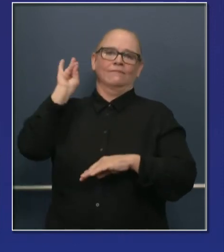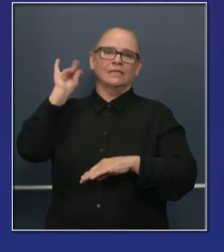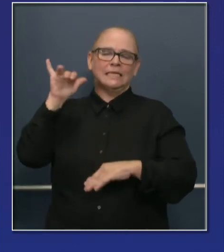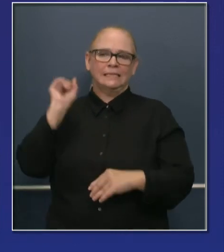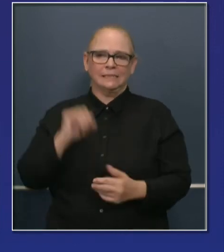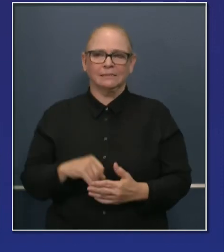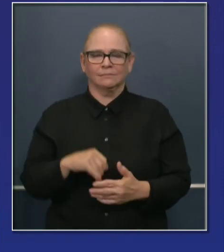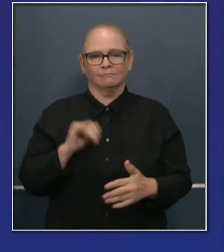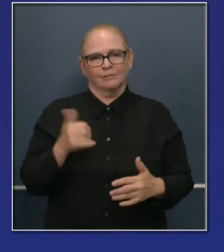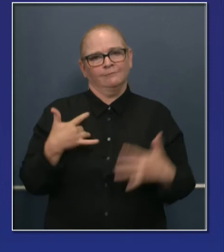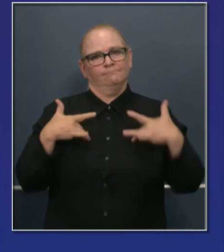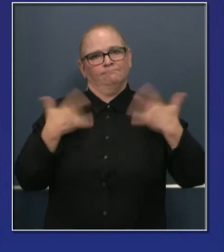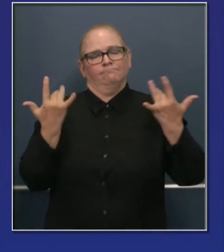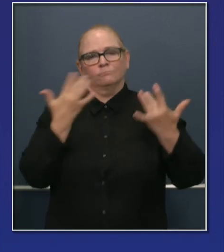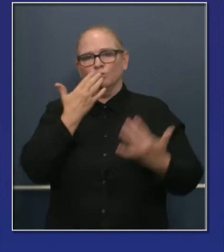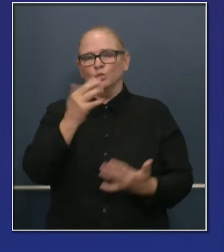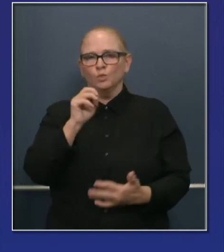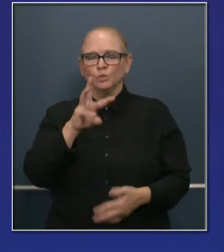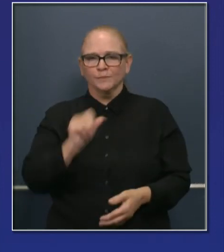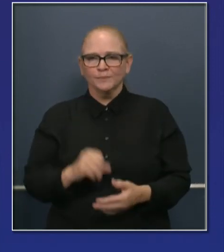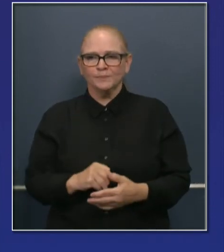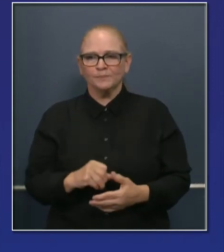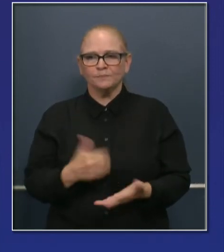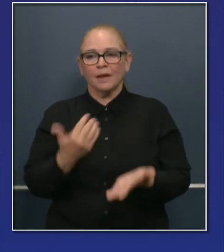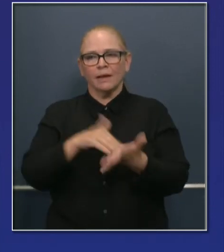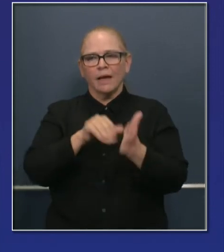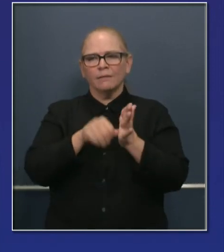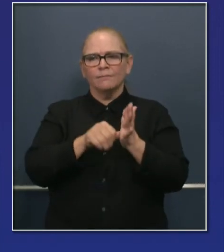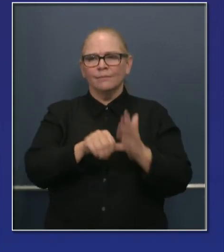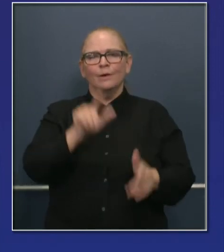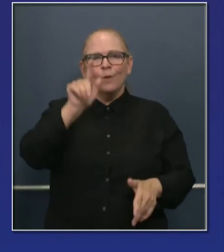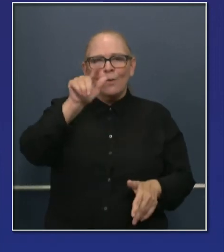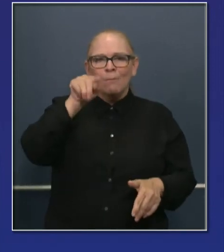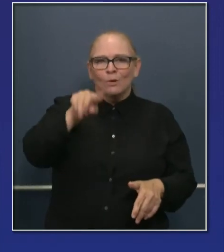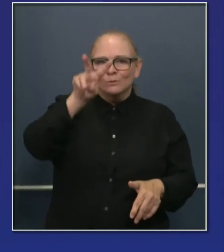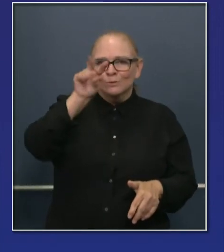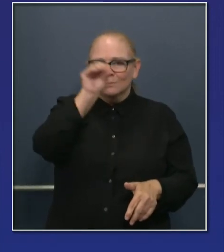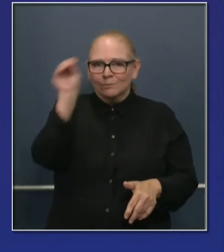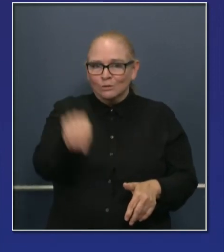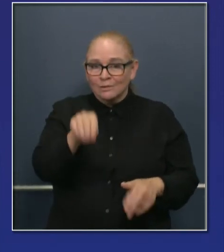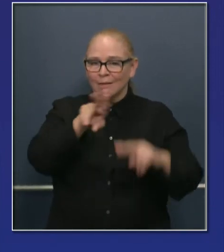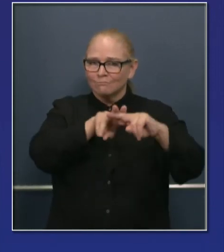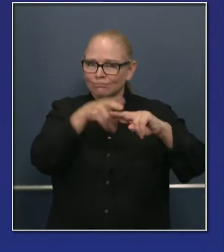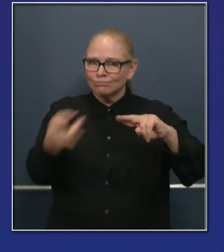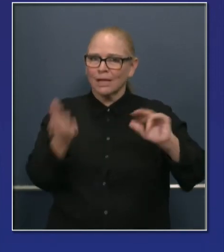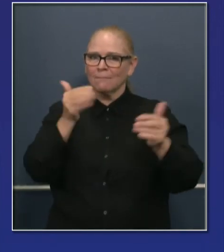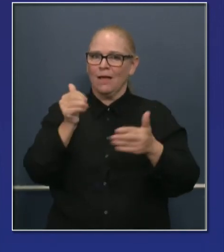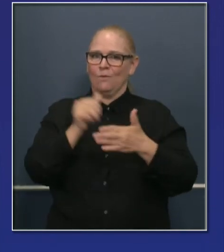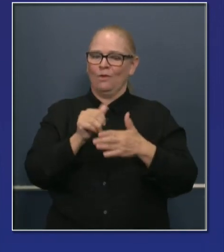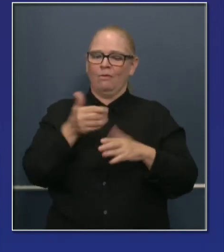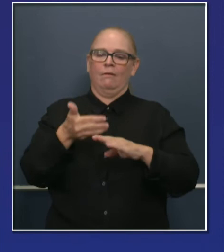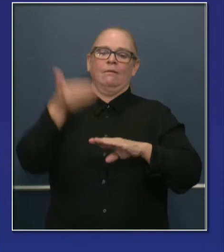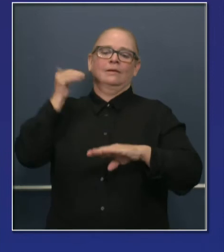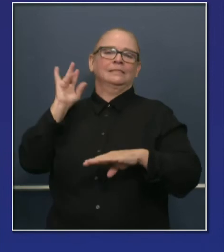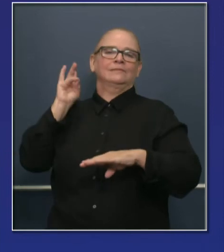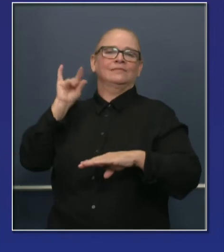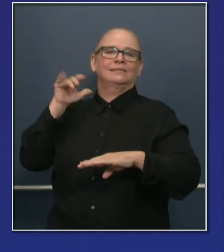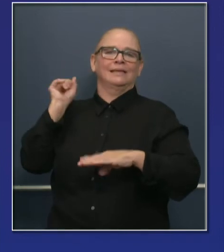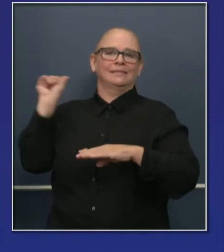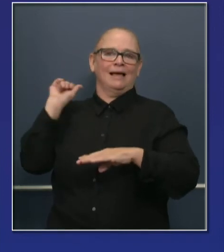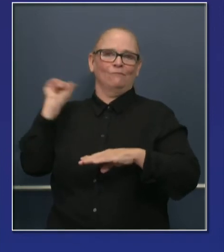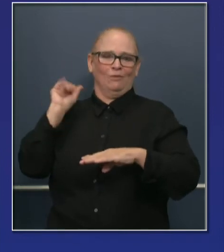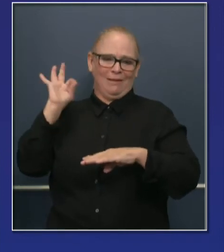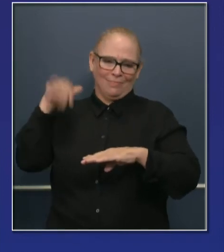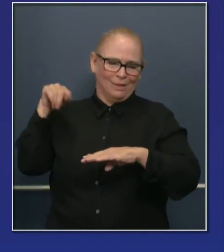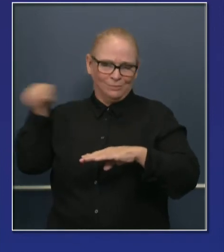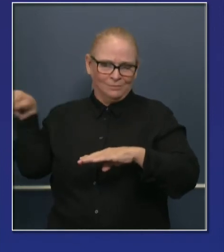7,764, a 21.2% decline from our previous reporting period. Again, that's case